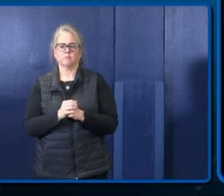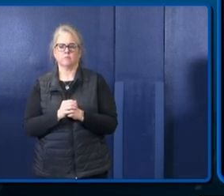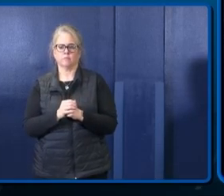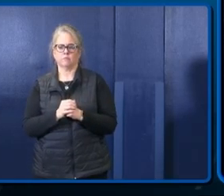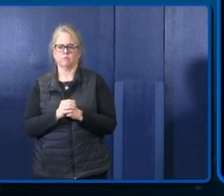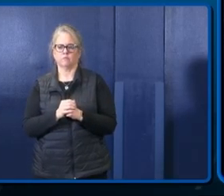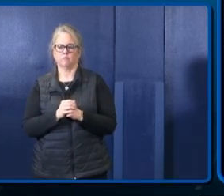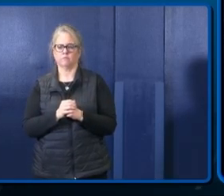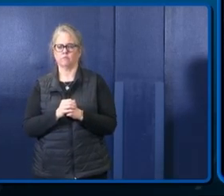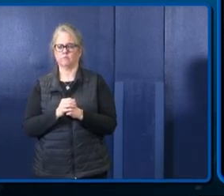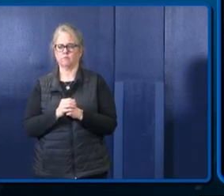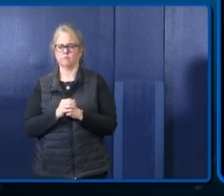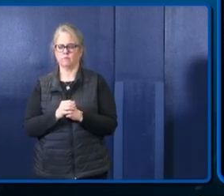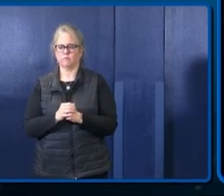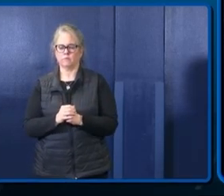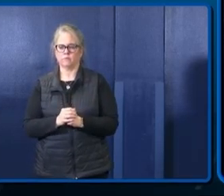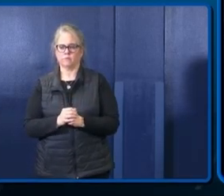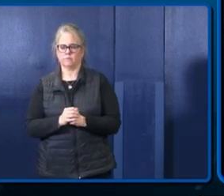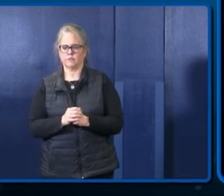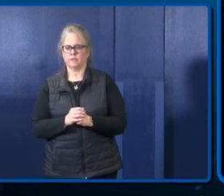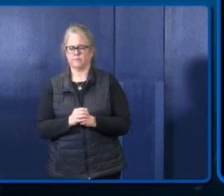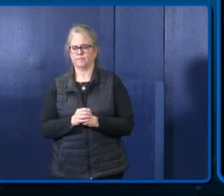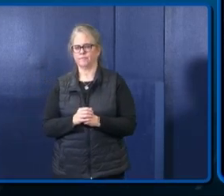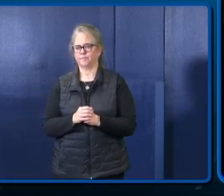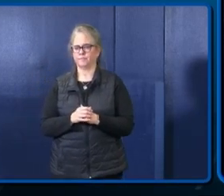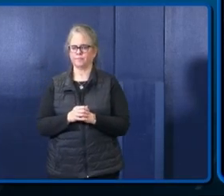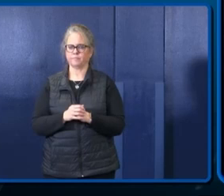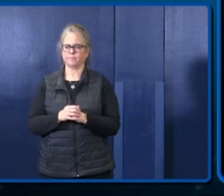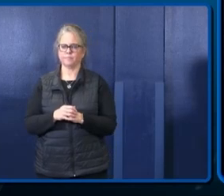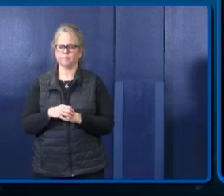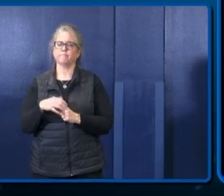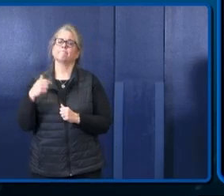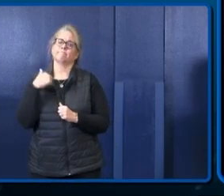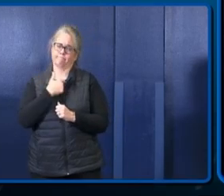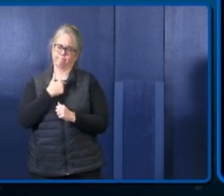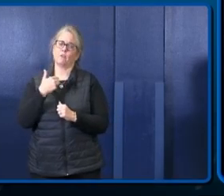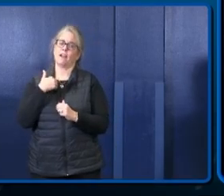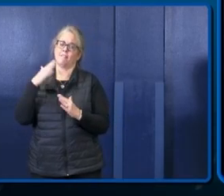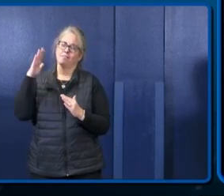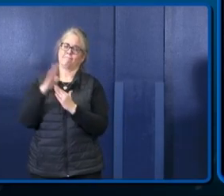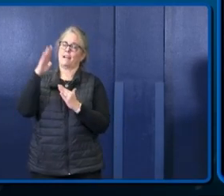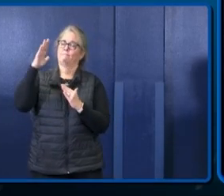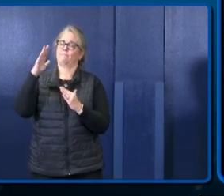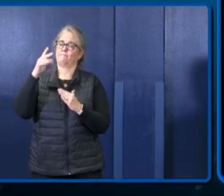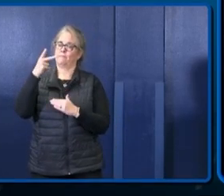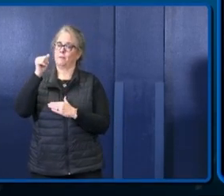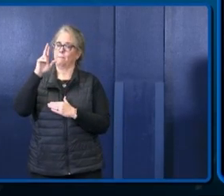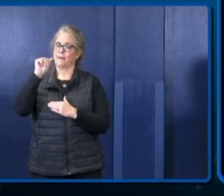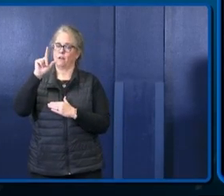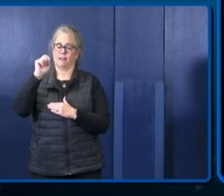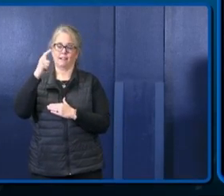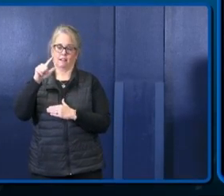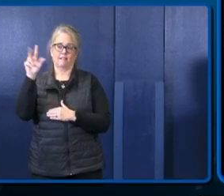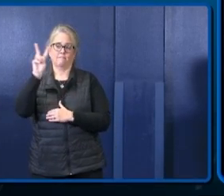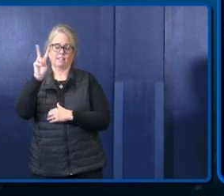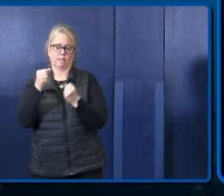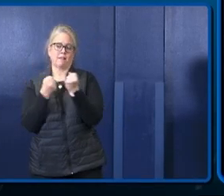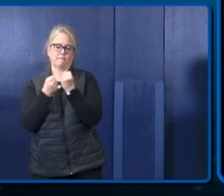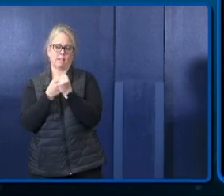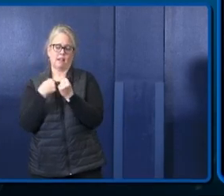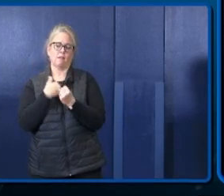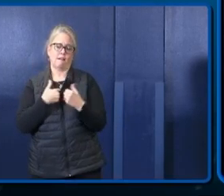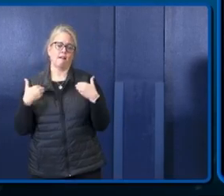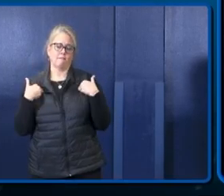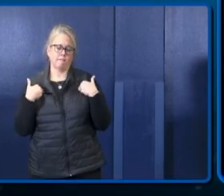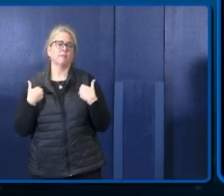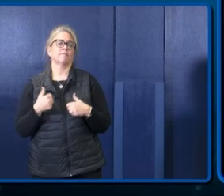this case. We've got our top-end paralegals on this case, victim advocates, a whole team of victim advocates. We have the ability